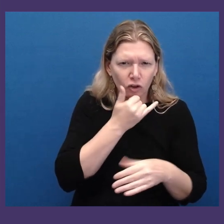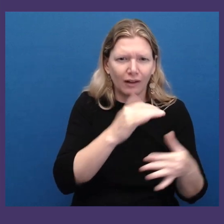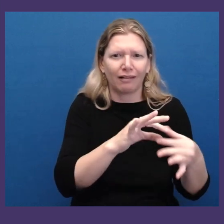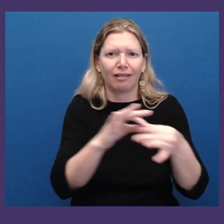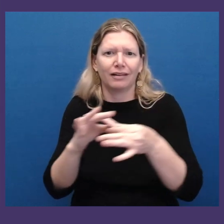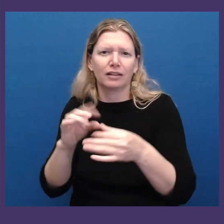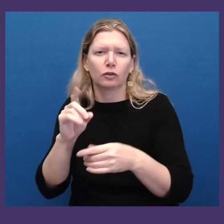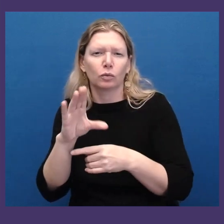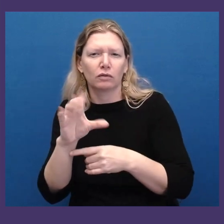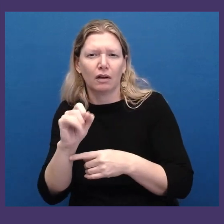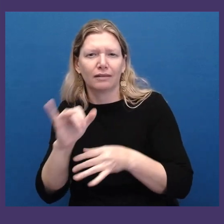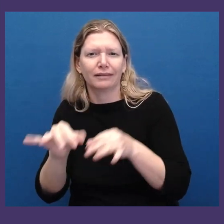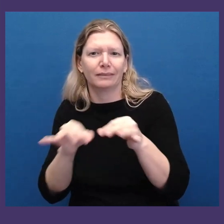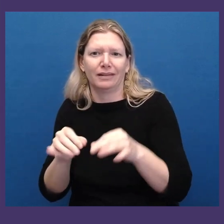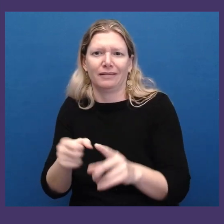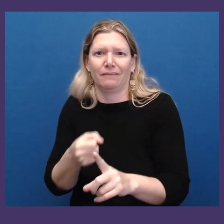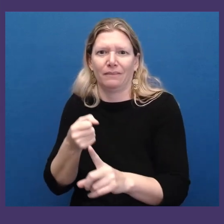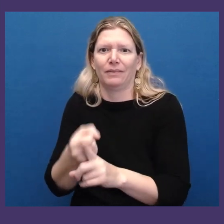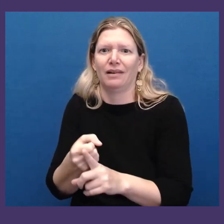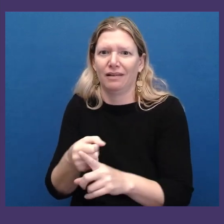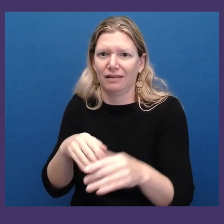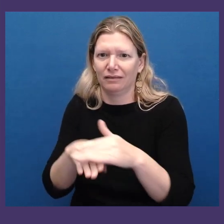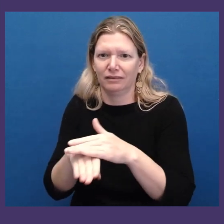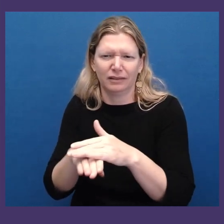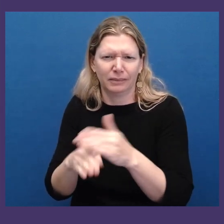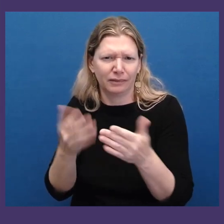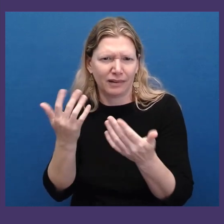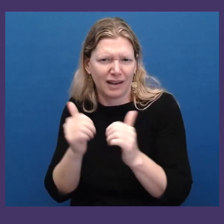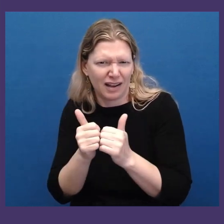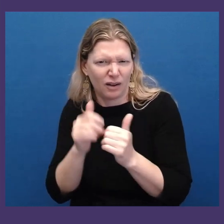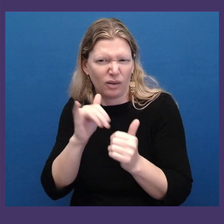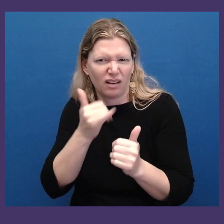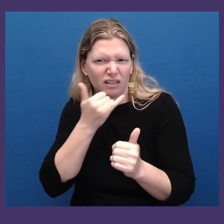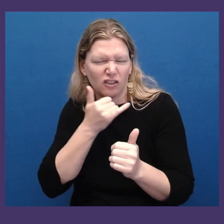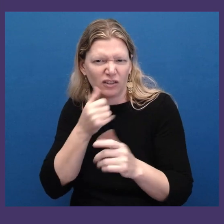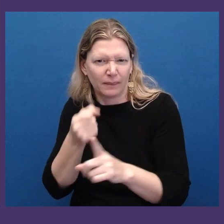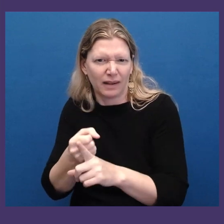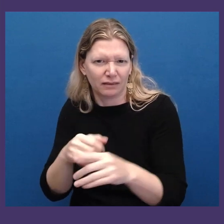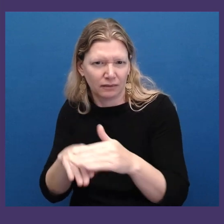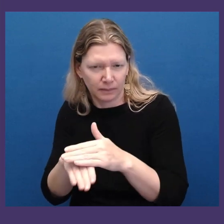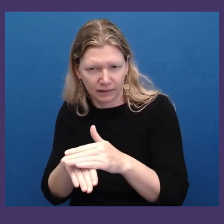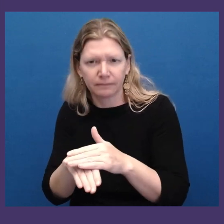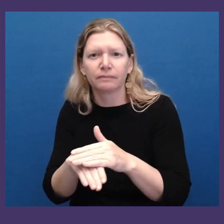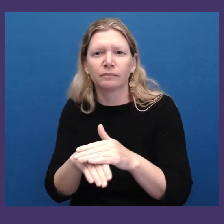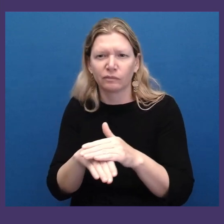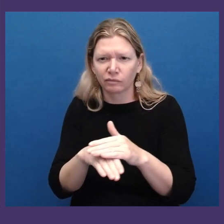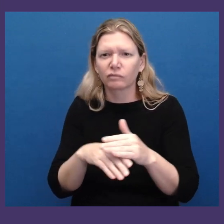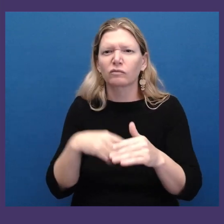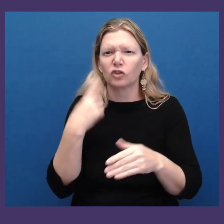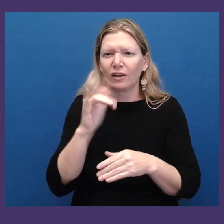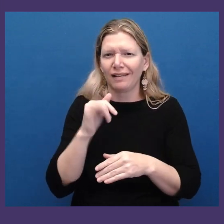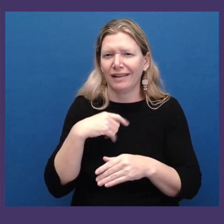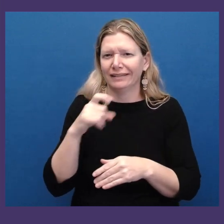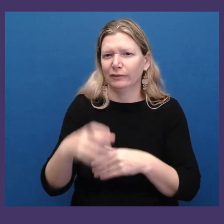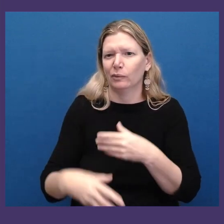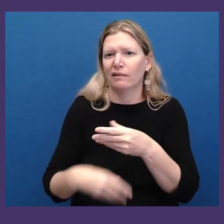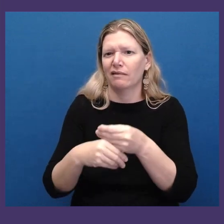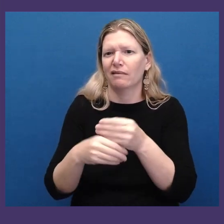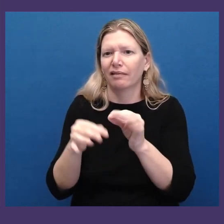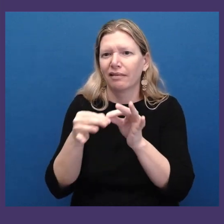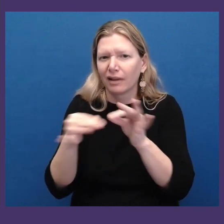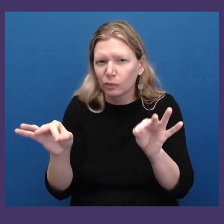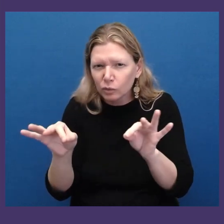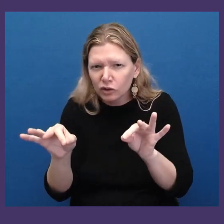this error. And so it looks like I'll need to add a language attribute on my HTML tag. So I'm going to fix using